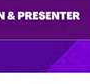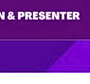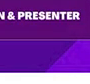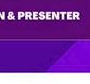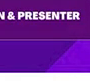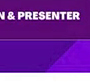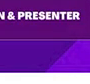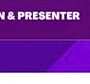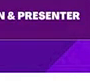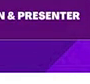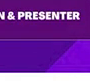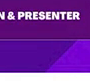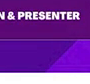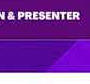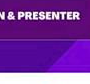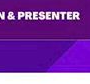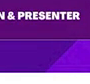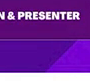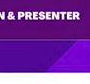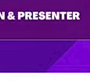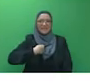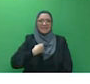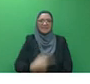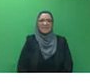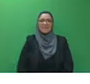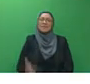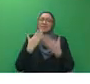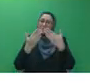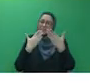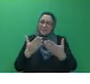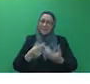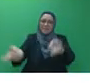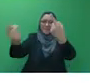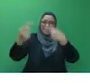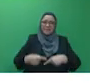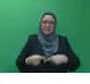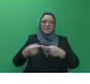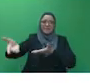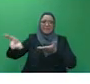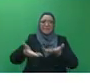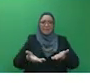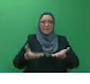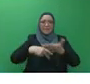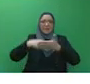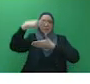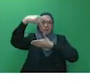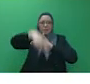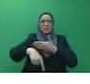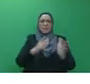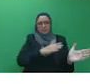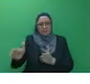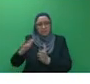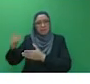hey hi Douglas hello thanks for having me on hey yeah thanks so much for getting on you know we are doing this